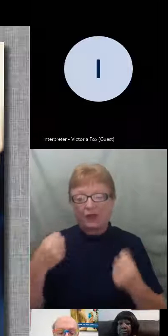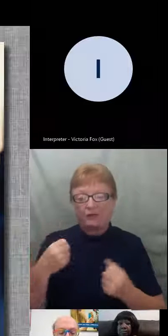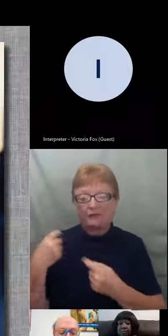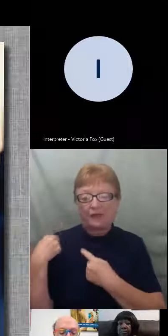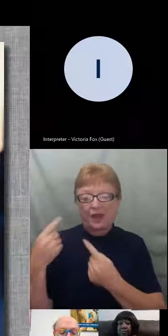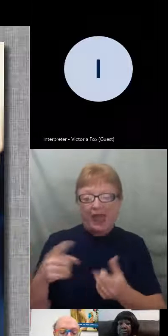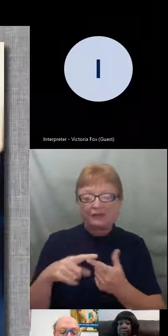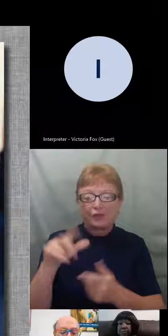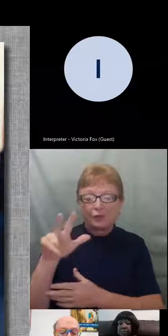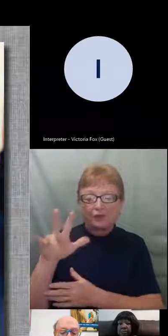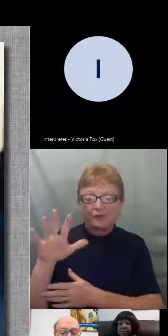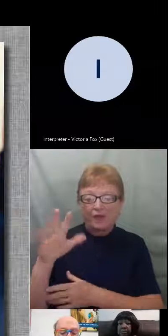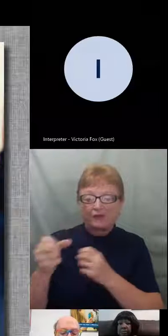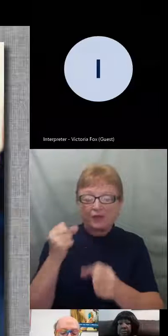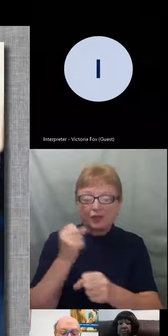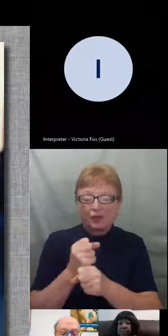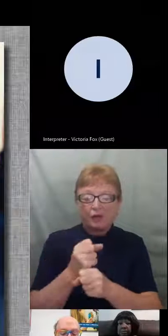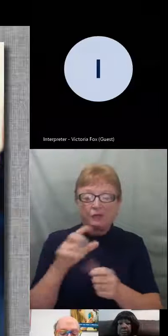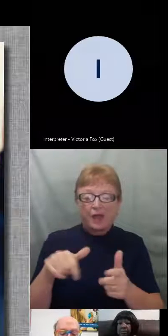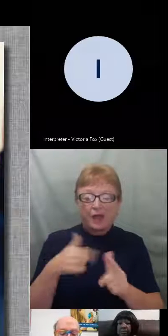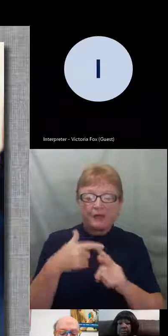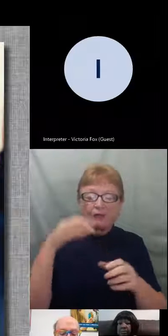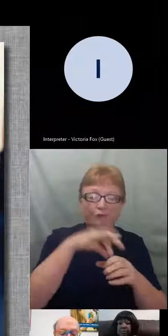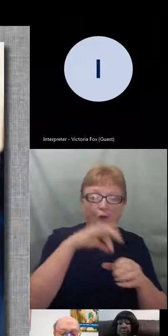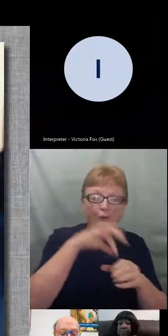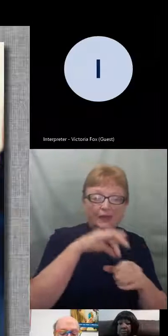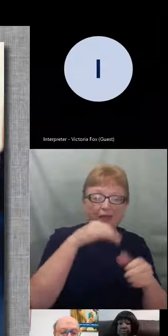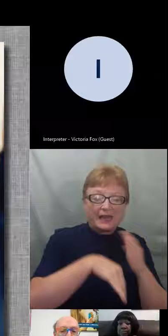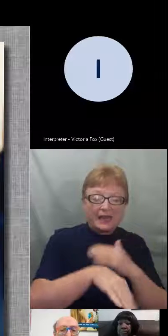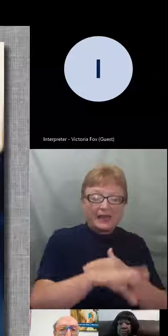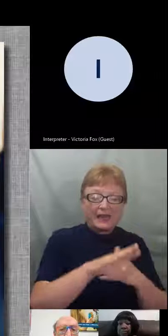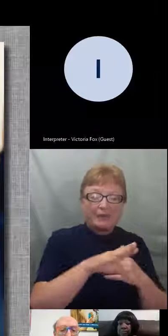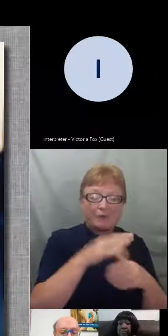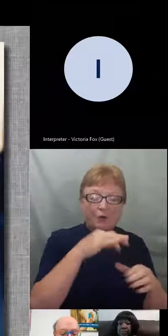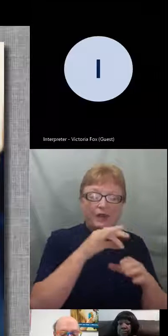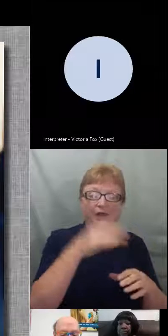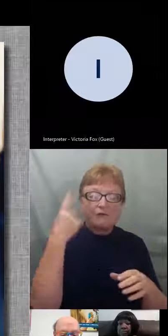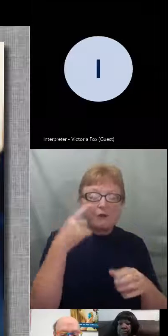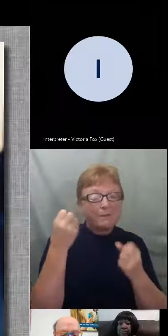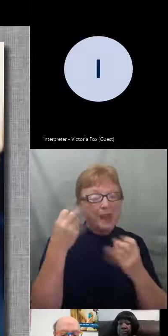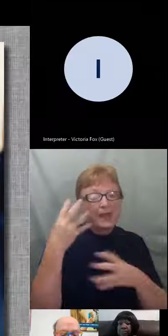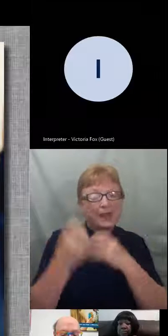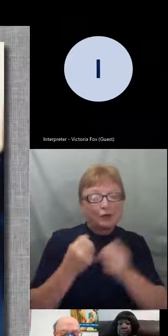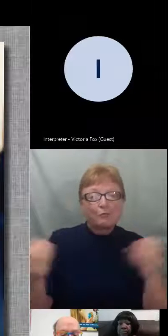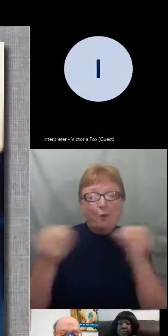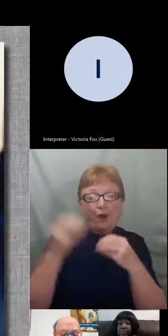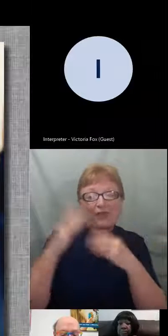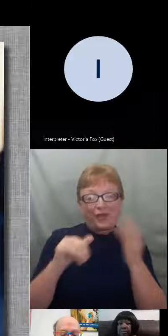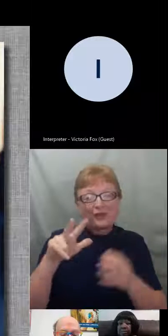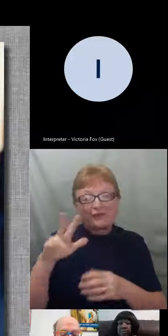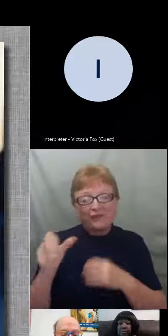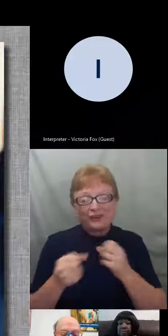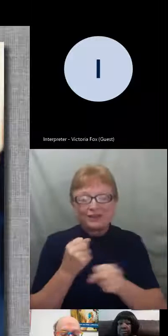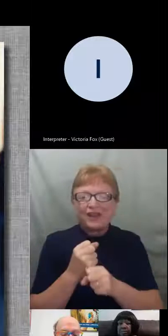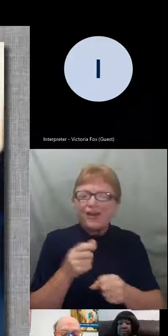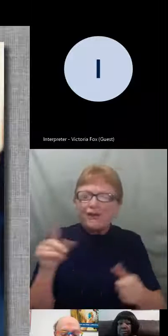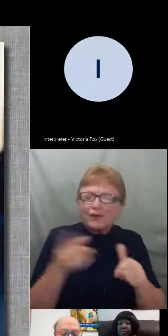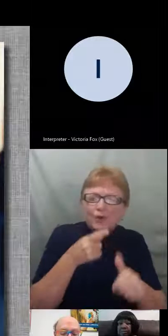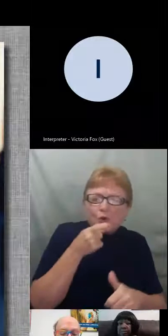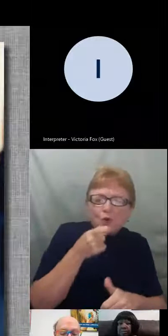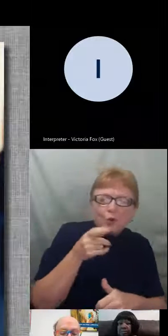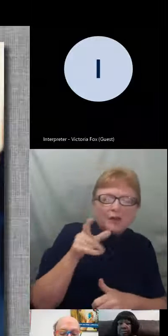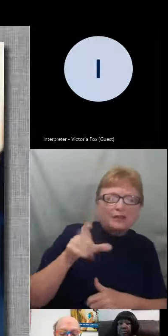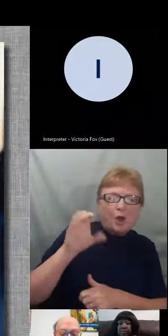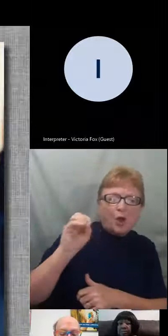years. I've been voting in elections even longer than that. First off, who is OCHN?